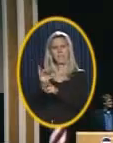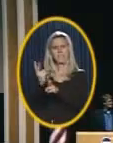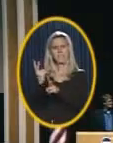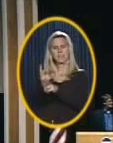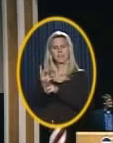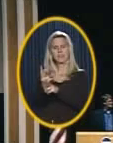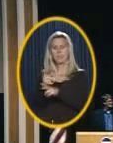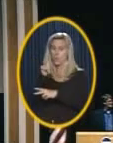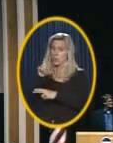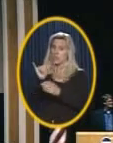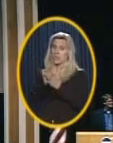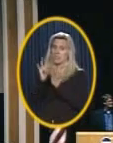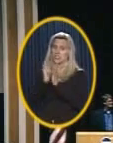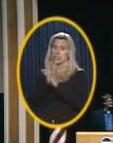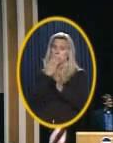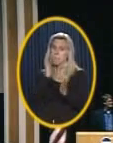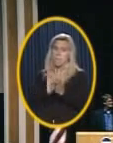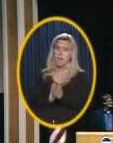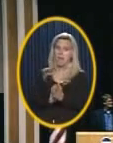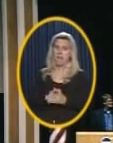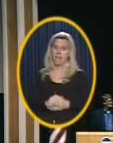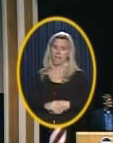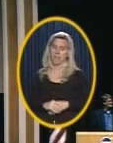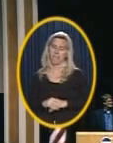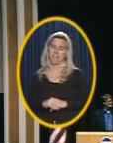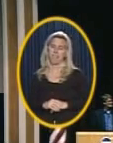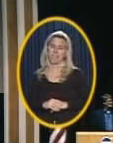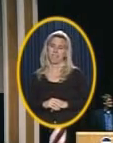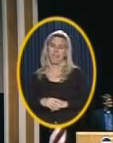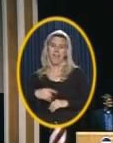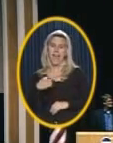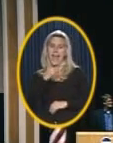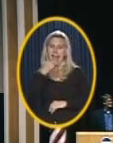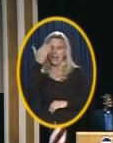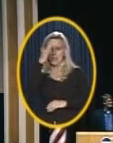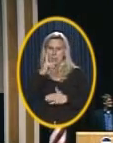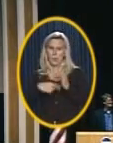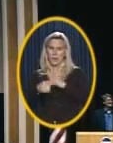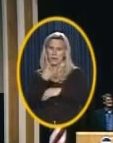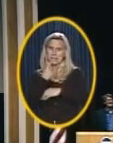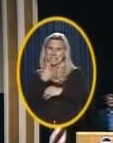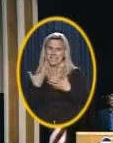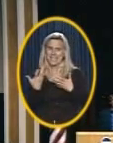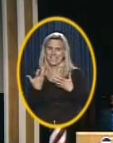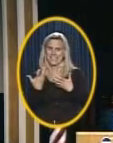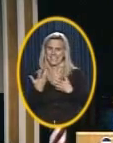shuttle pretty bad. And I didn't really know what I was saying.